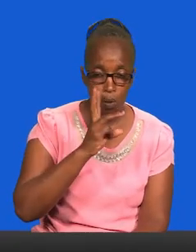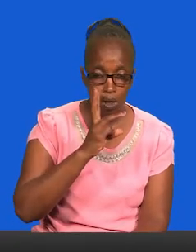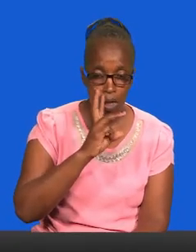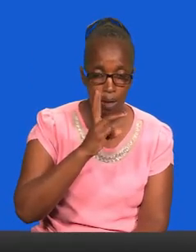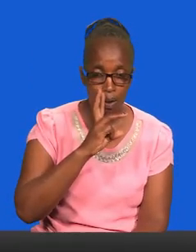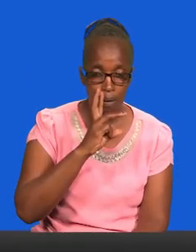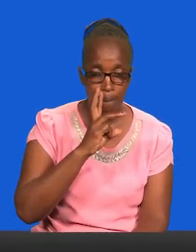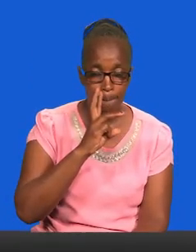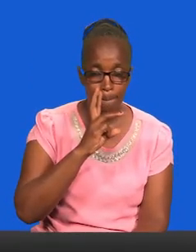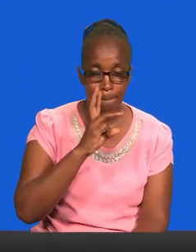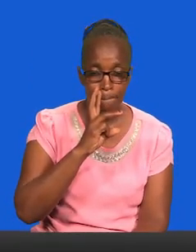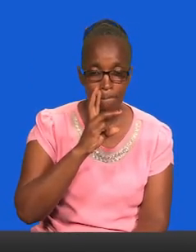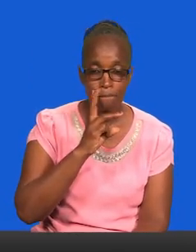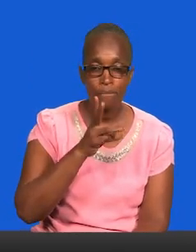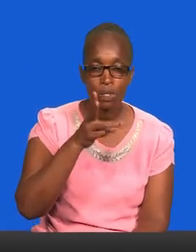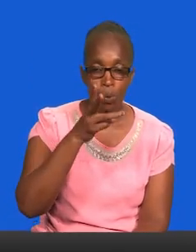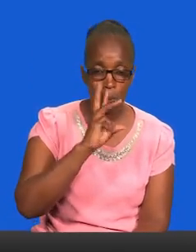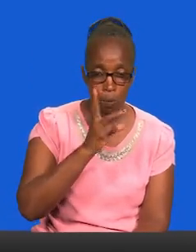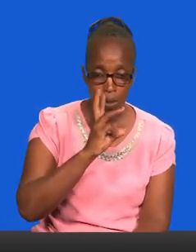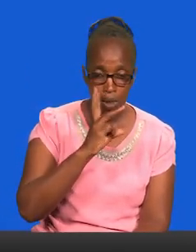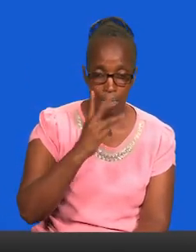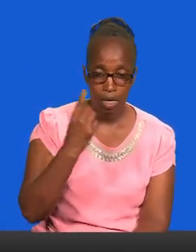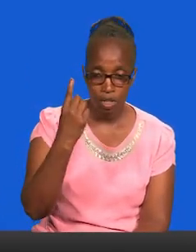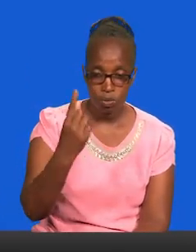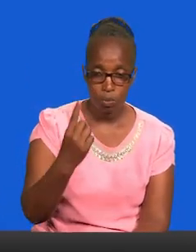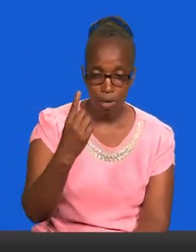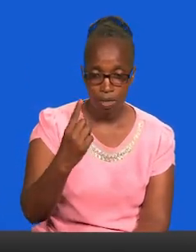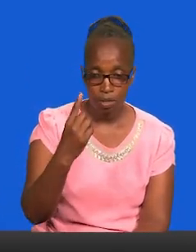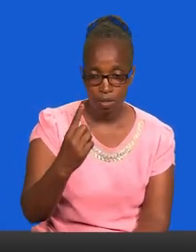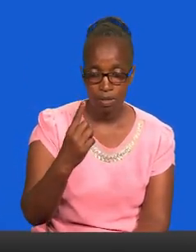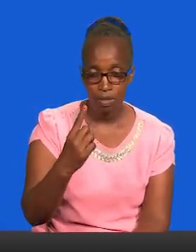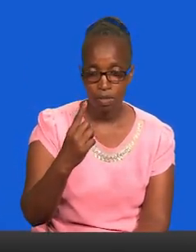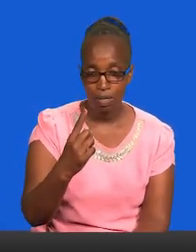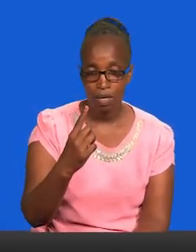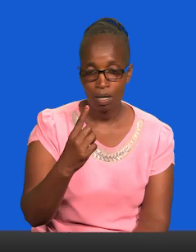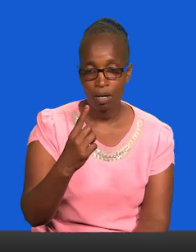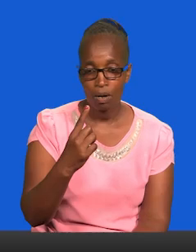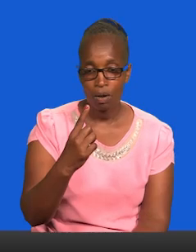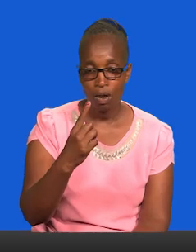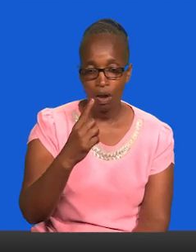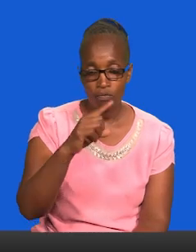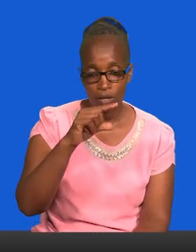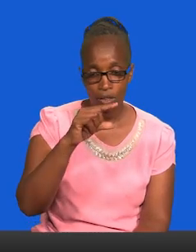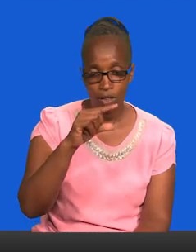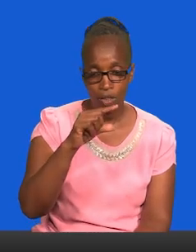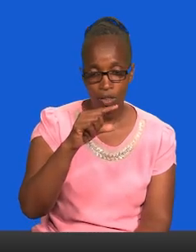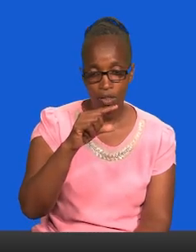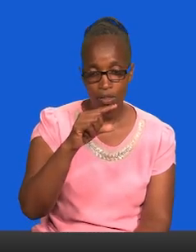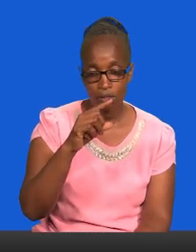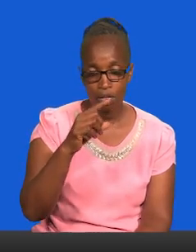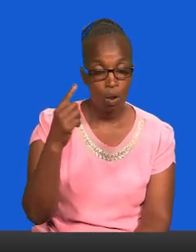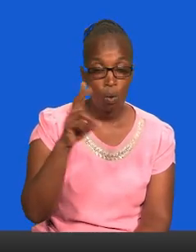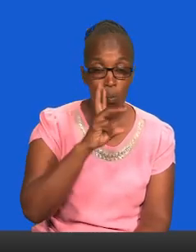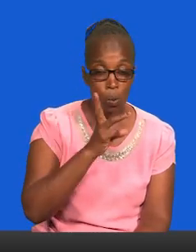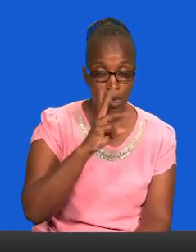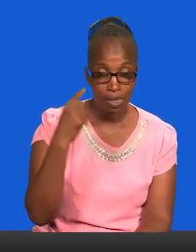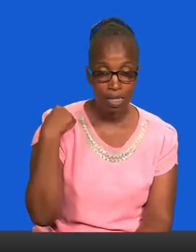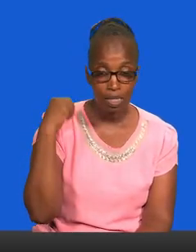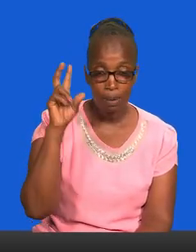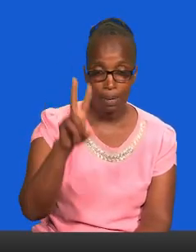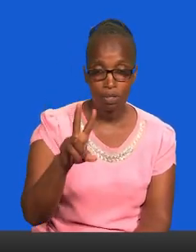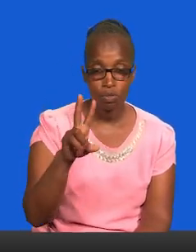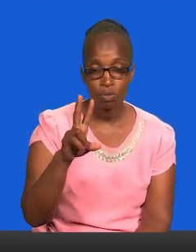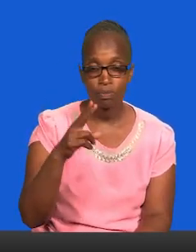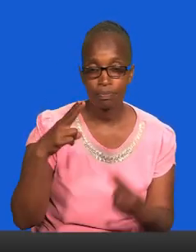water. Water is one of Governor Uchilo's flagship in his manifesto. Water was number